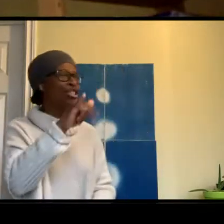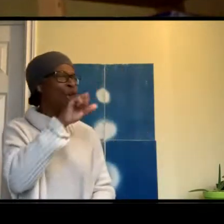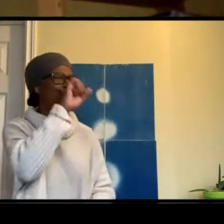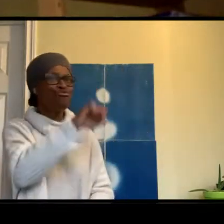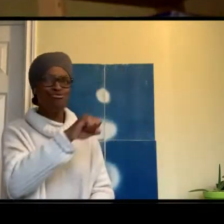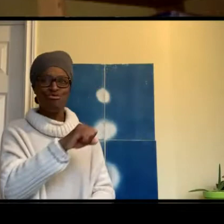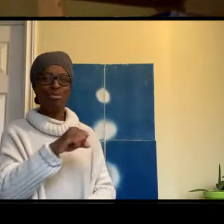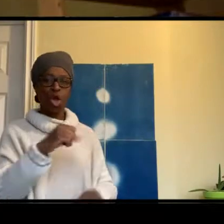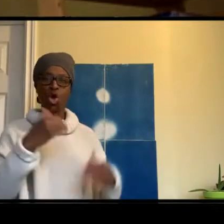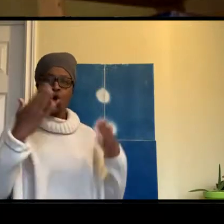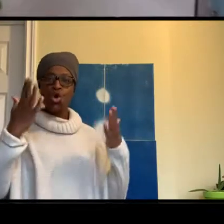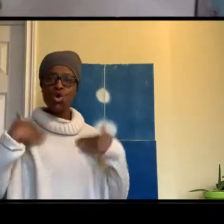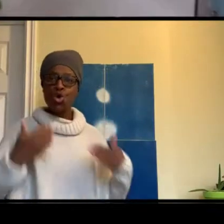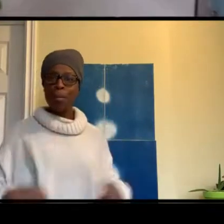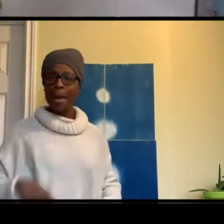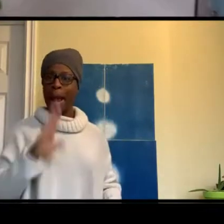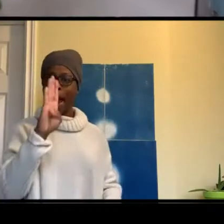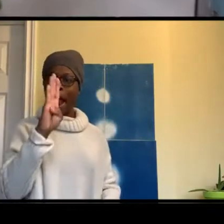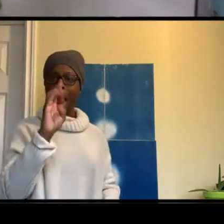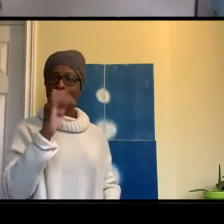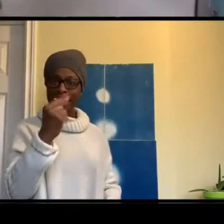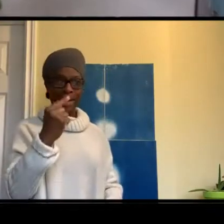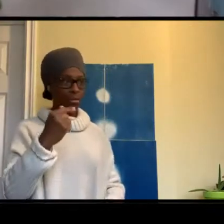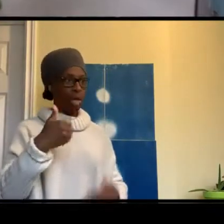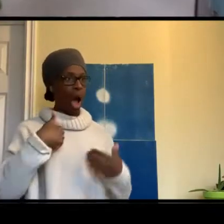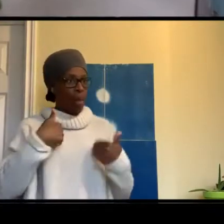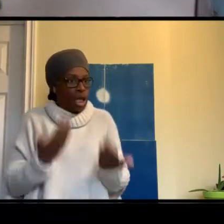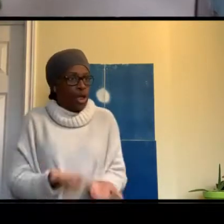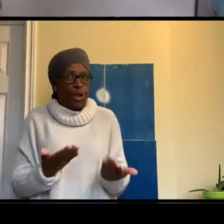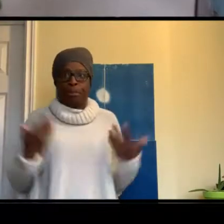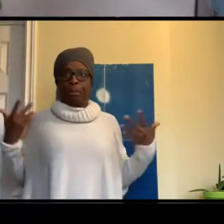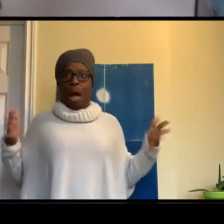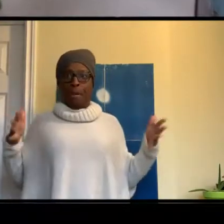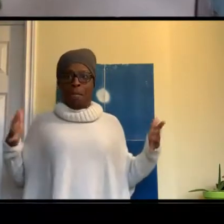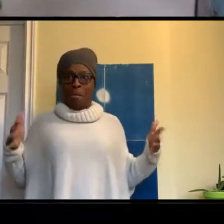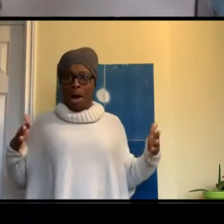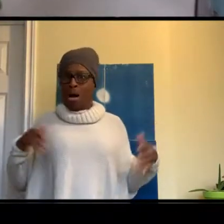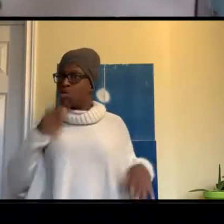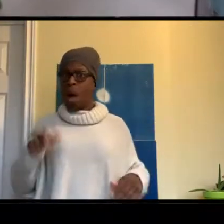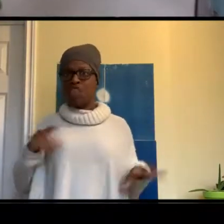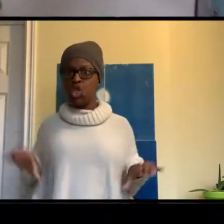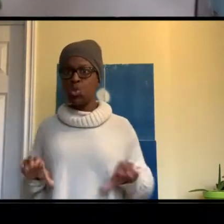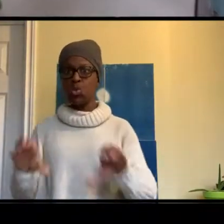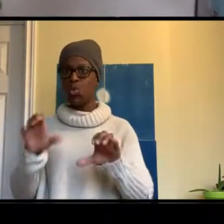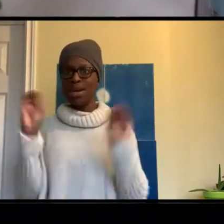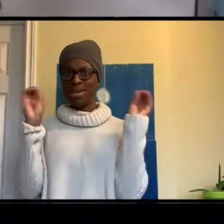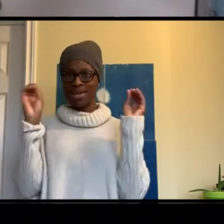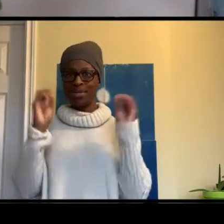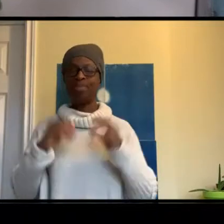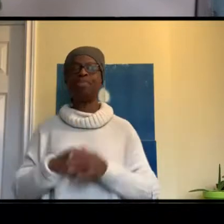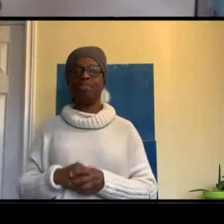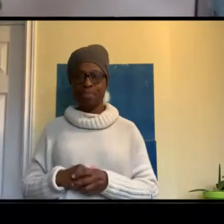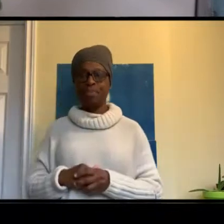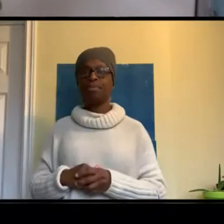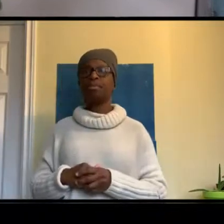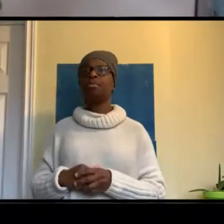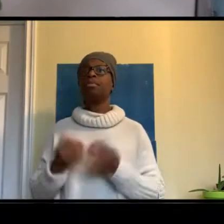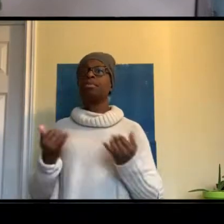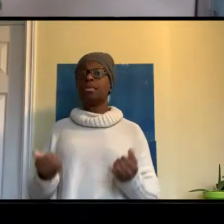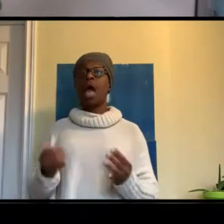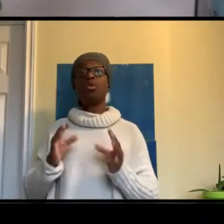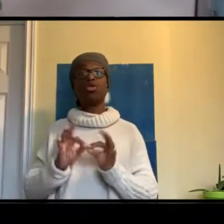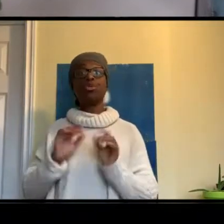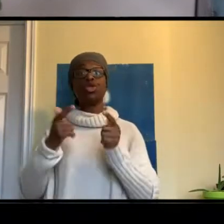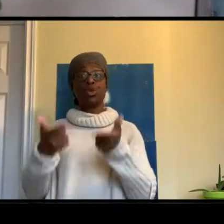not a human doing. Our third tool is to check in with yourself, and I think that it's true. Like, if you don't give yourself